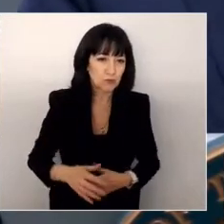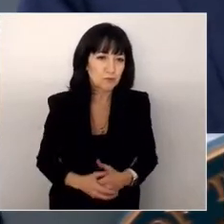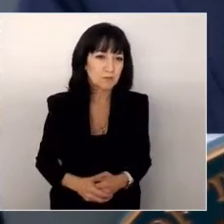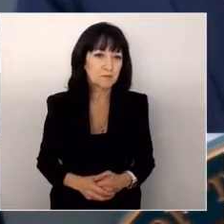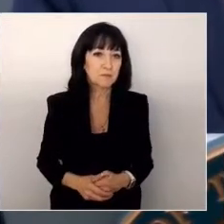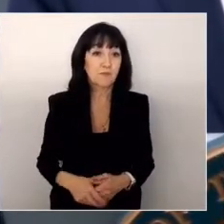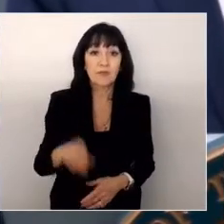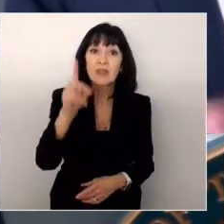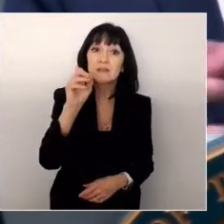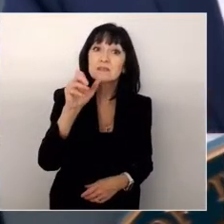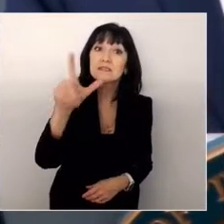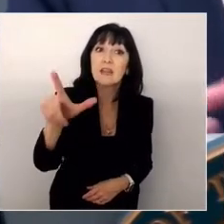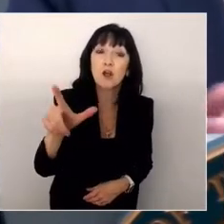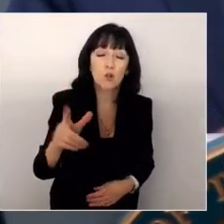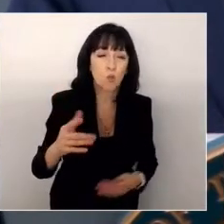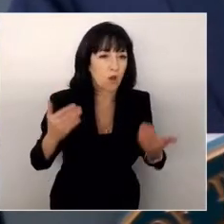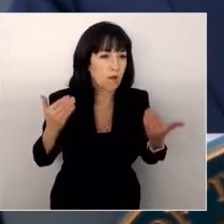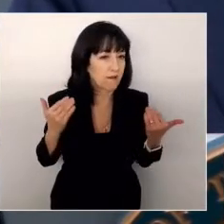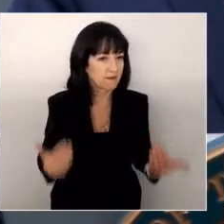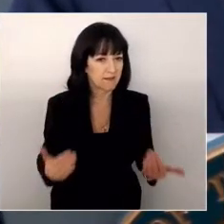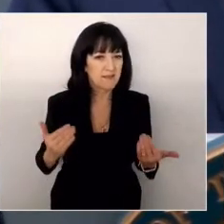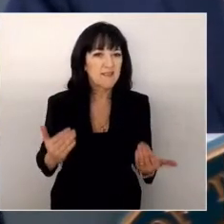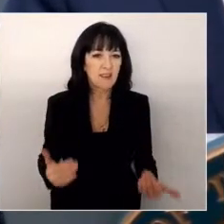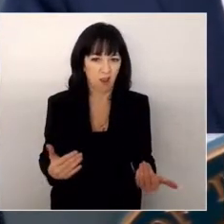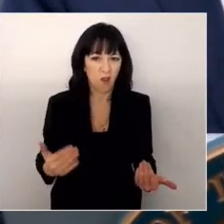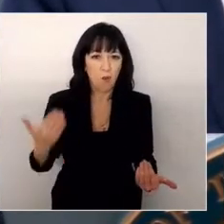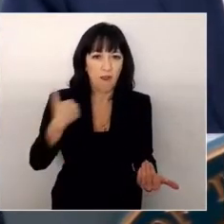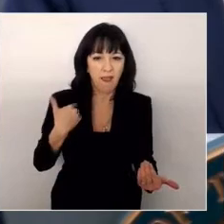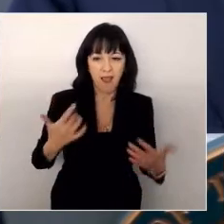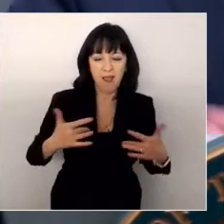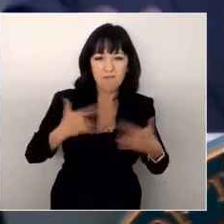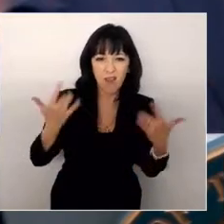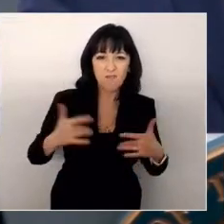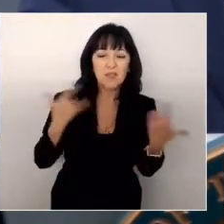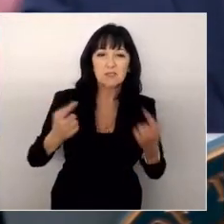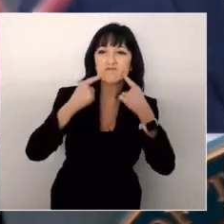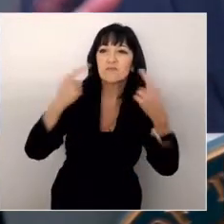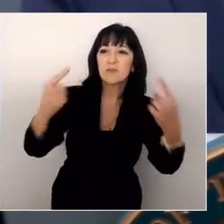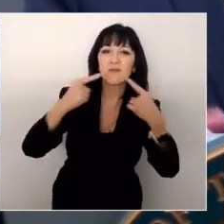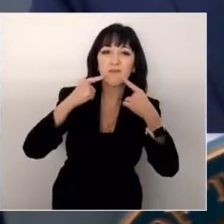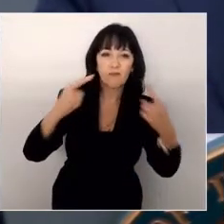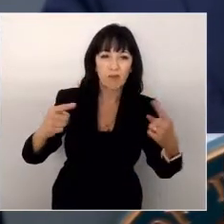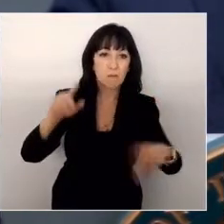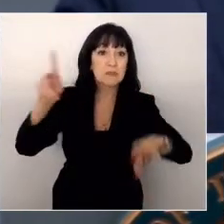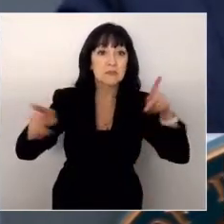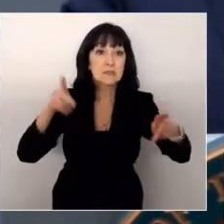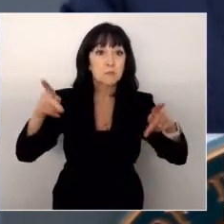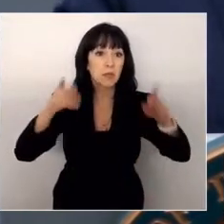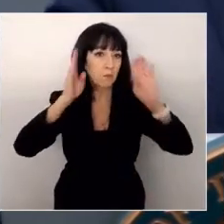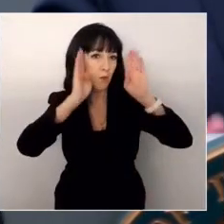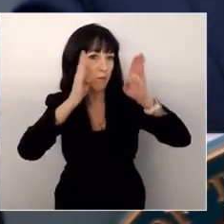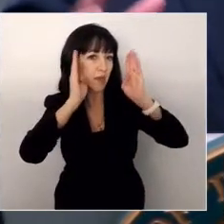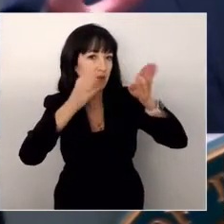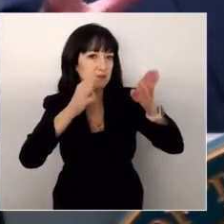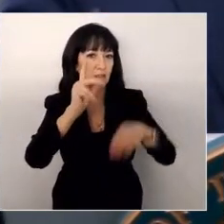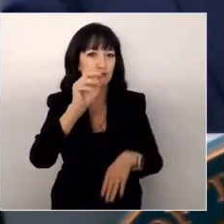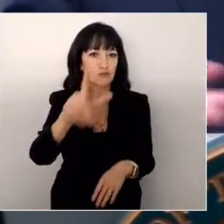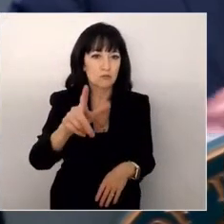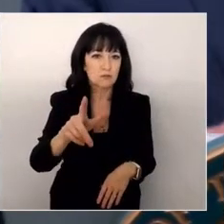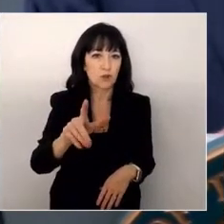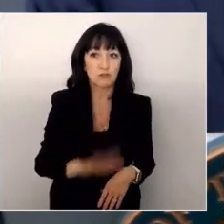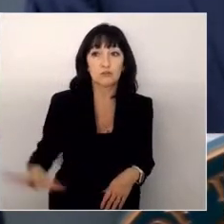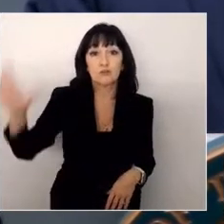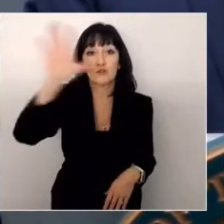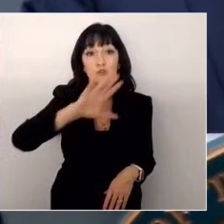Delaware is on the map. These events are putting us on the map, and the future is bright. And in terms of national and international attention, it certainly